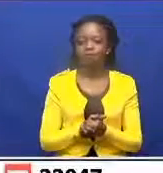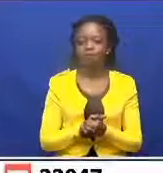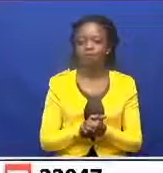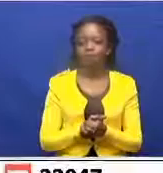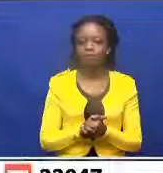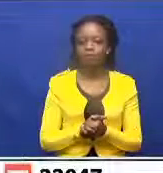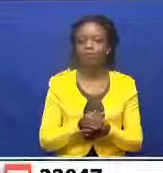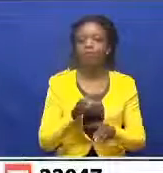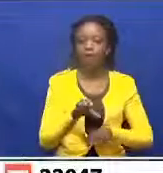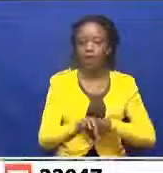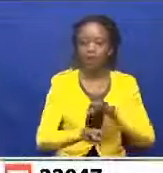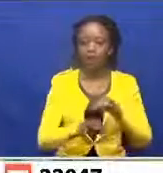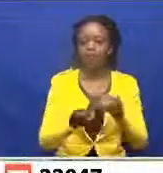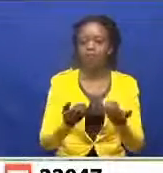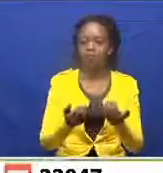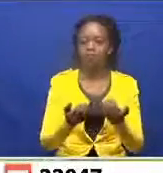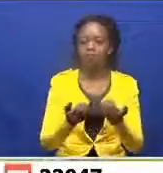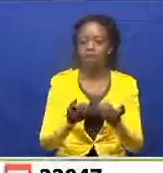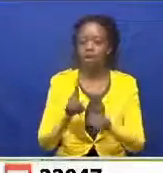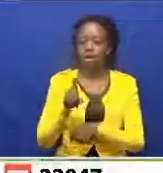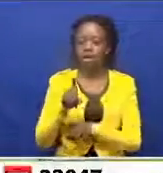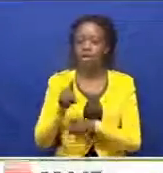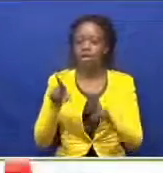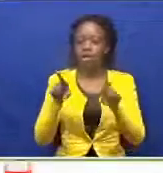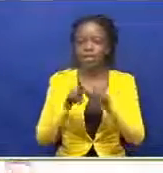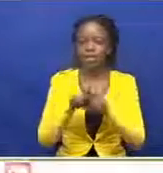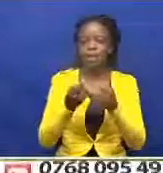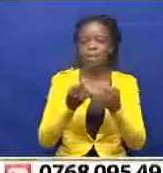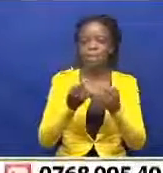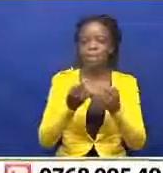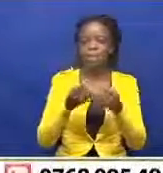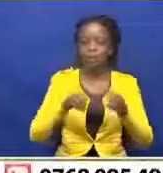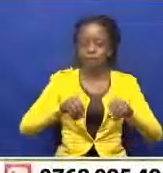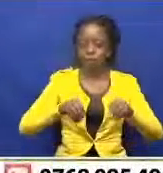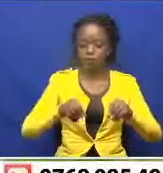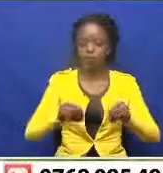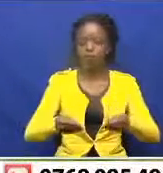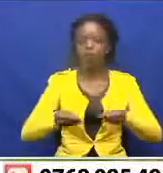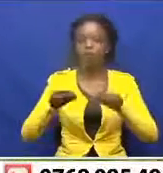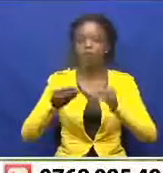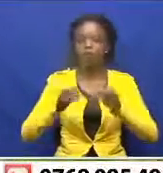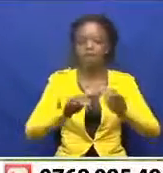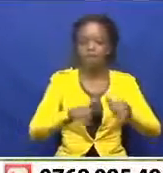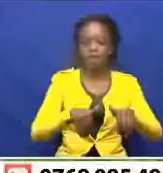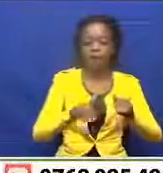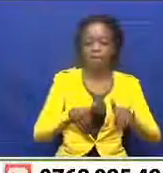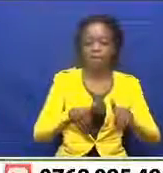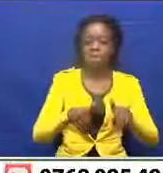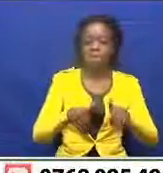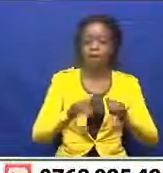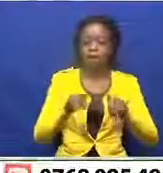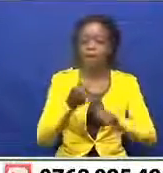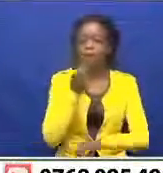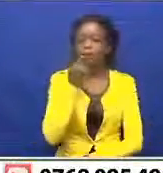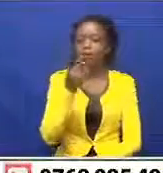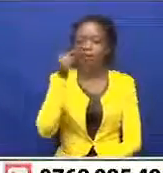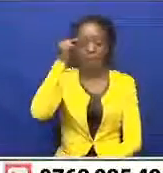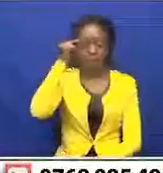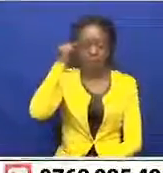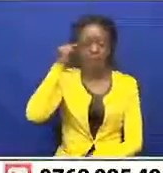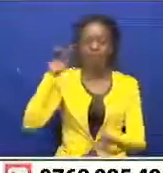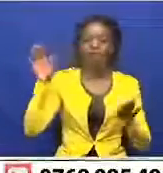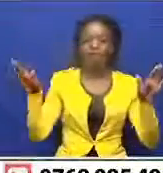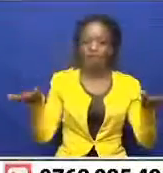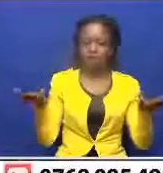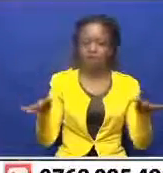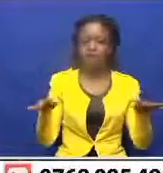Besides the animal feed, Insectipro also sells manure to nearby horticulture farms. The farmers say the black soldier flies